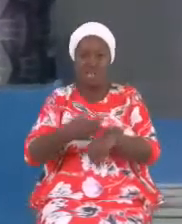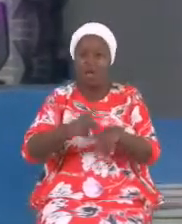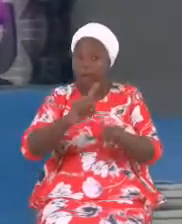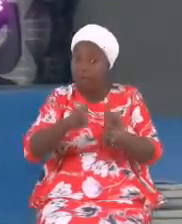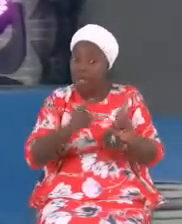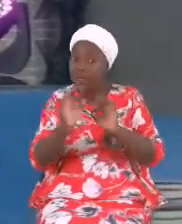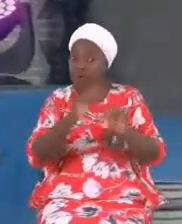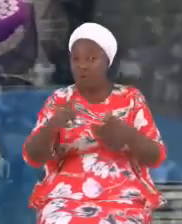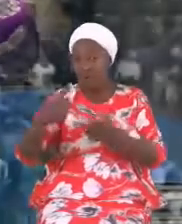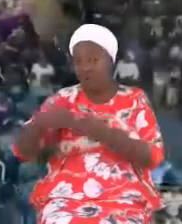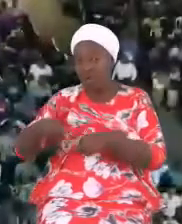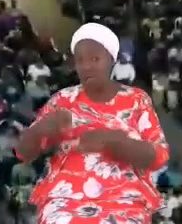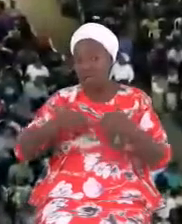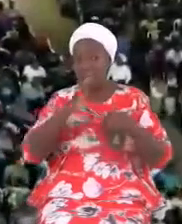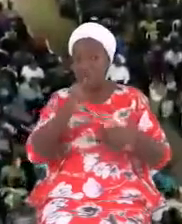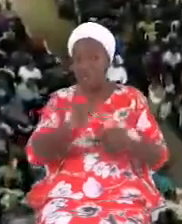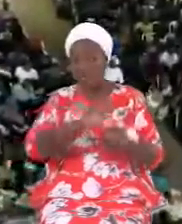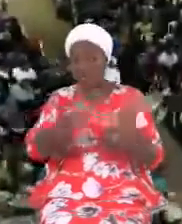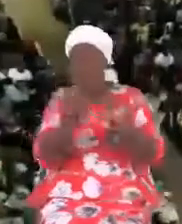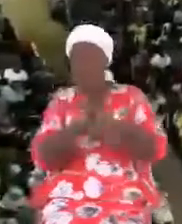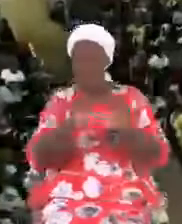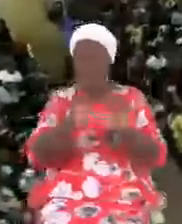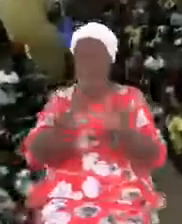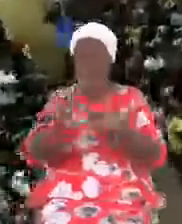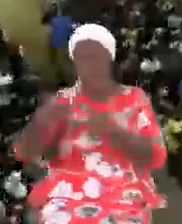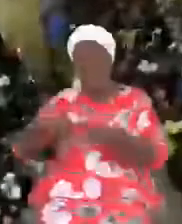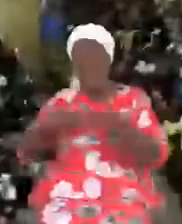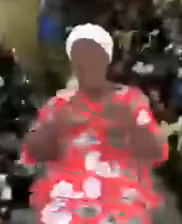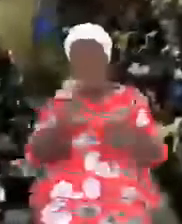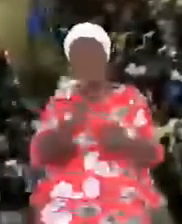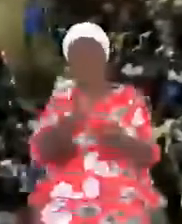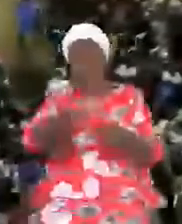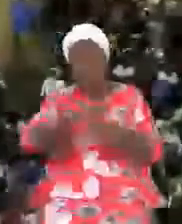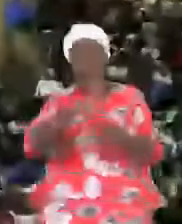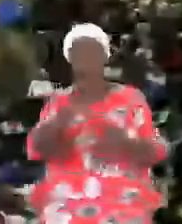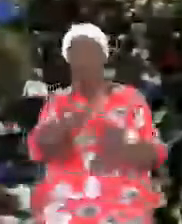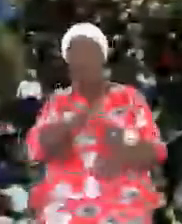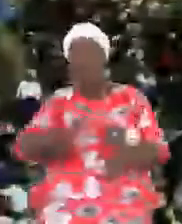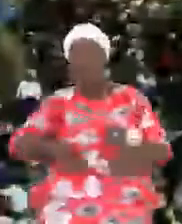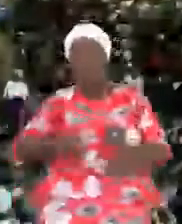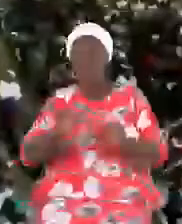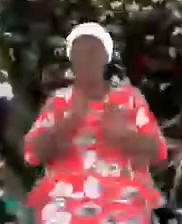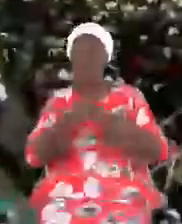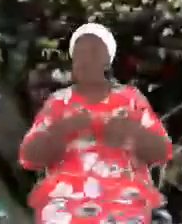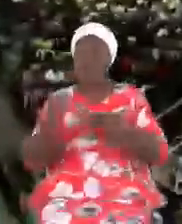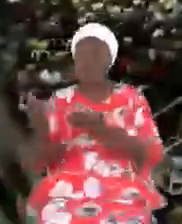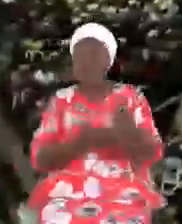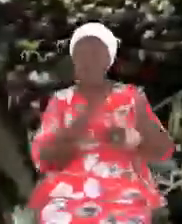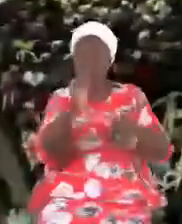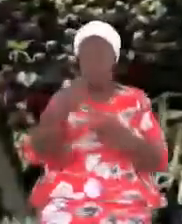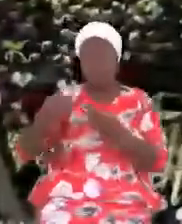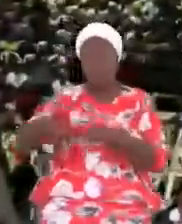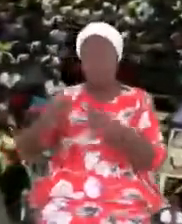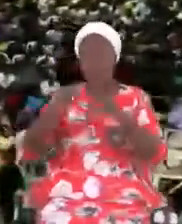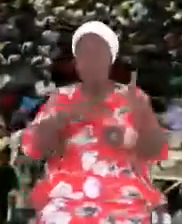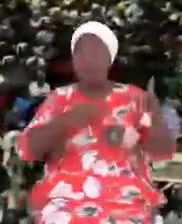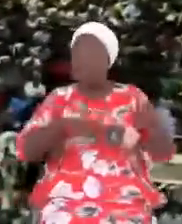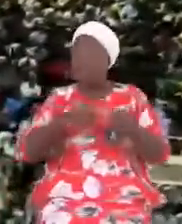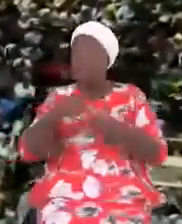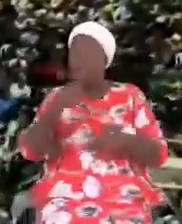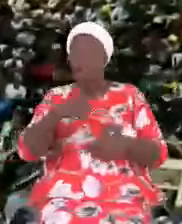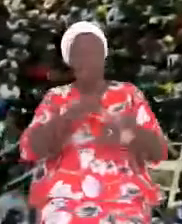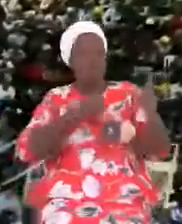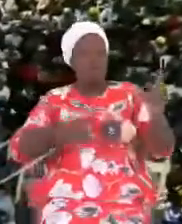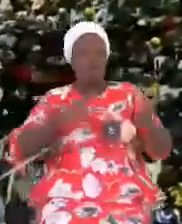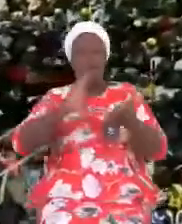been changed, if your heart has been touched by Christ, if you have brought your heart to the Lord and say, Lord,